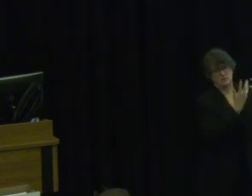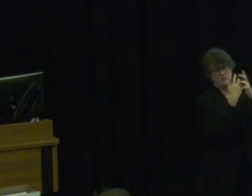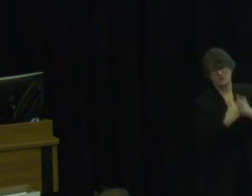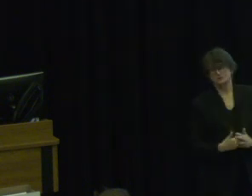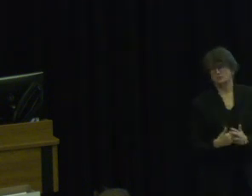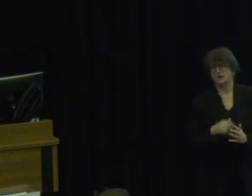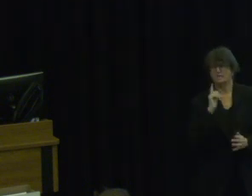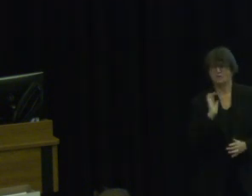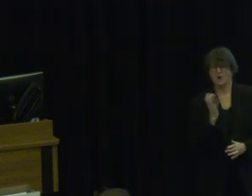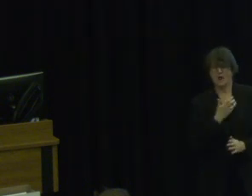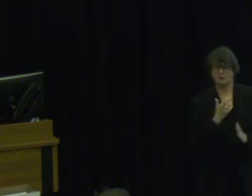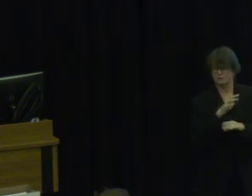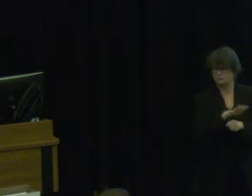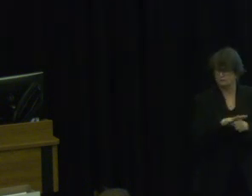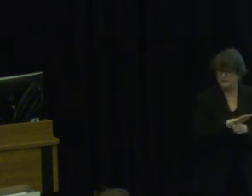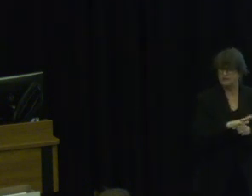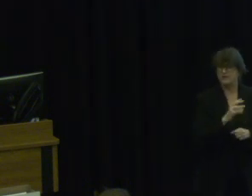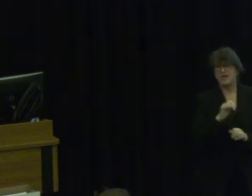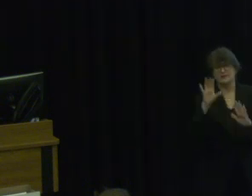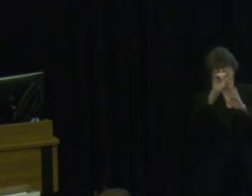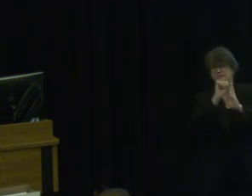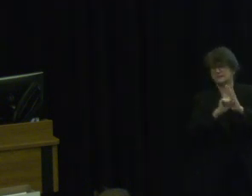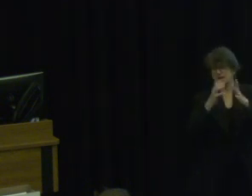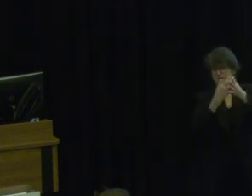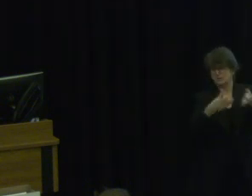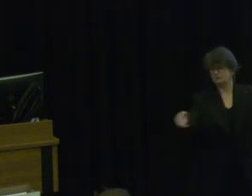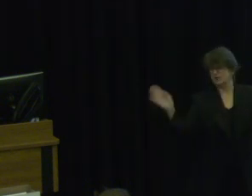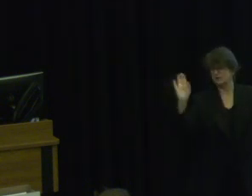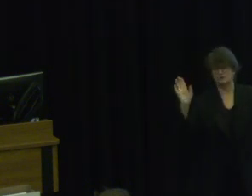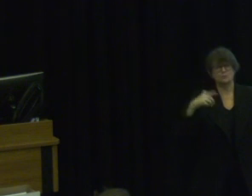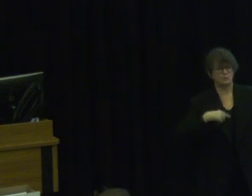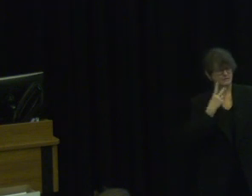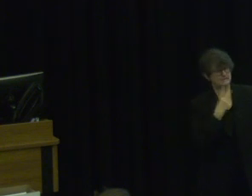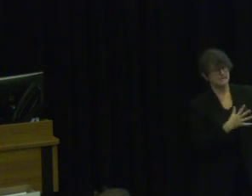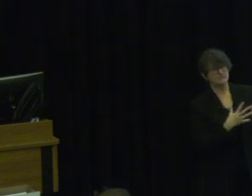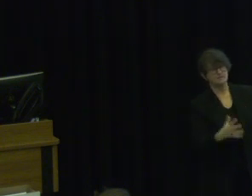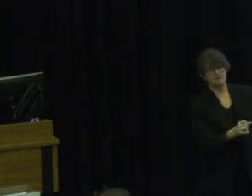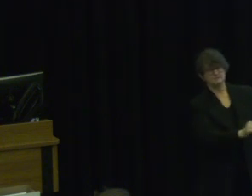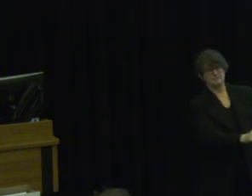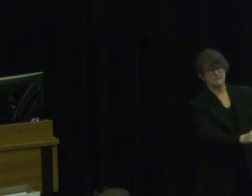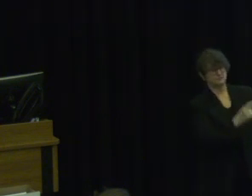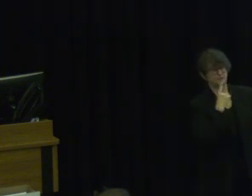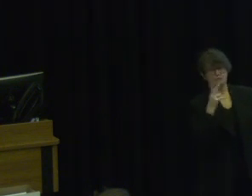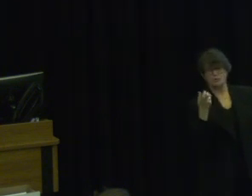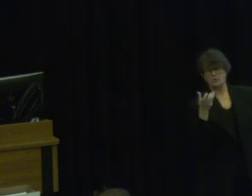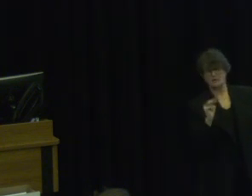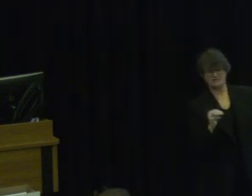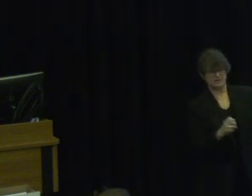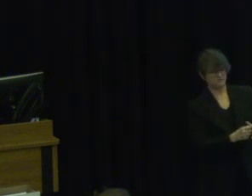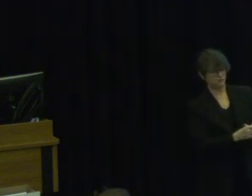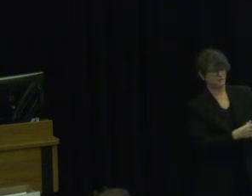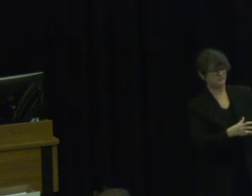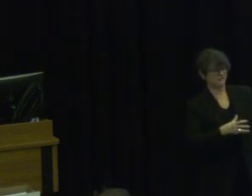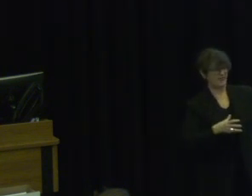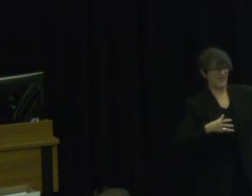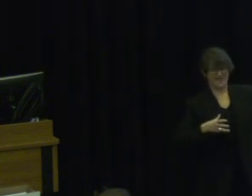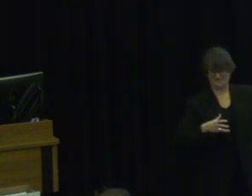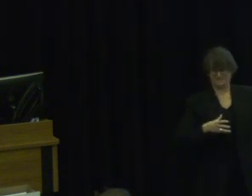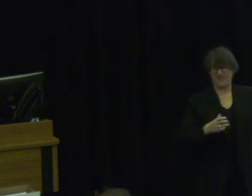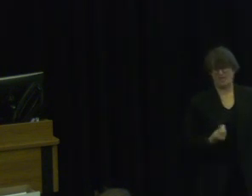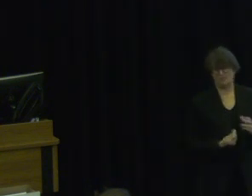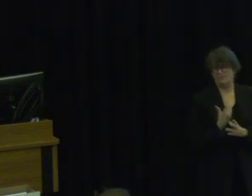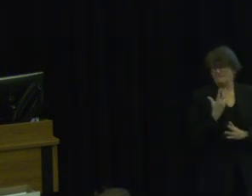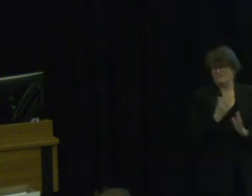our state's future. That's an area that we see great potential for USM to grow and expand and flourish and lead. So thank you very